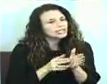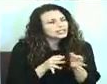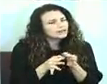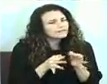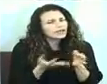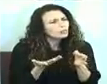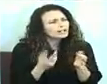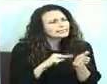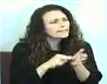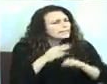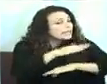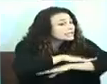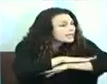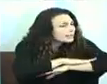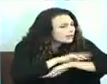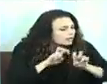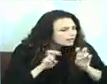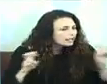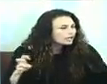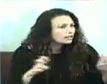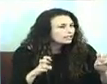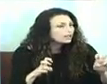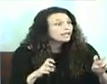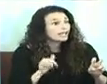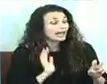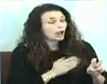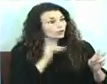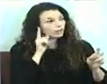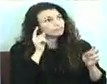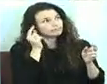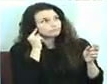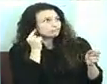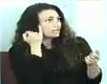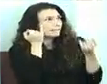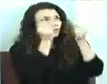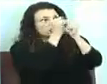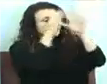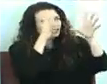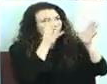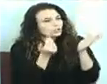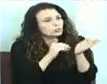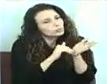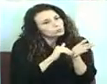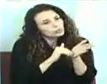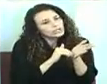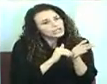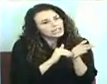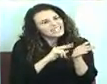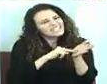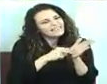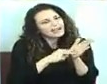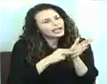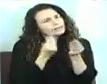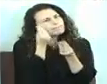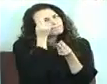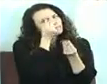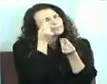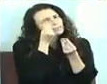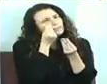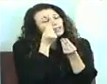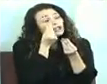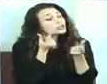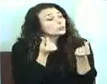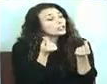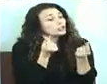what imagination does. It redefines your life. And he took bread. And